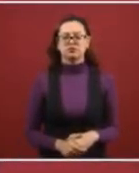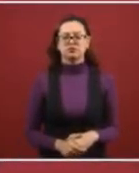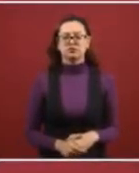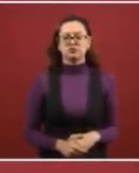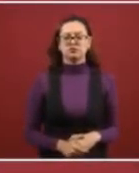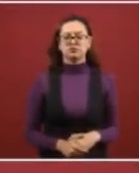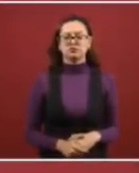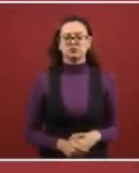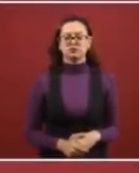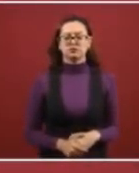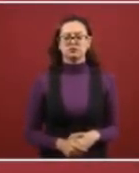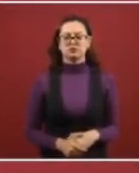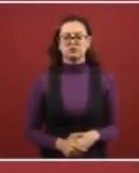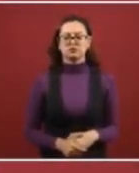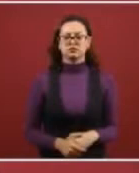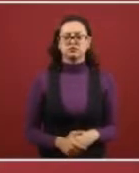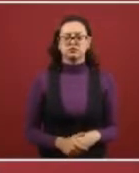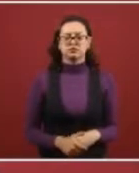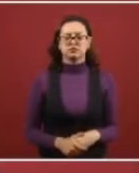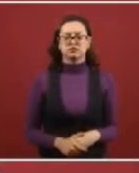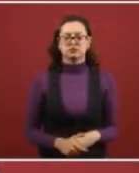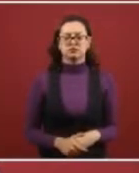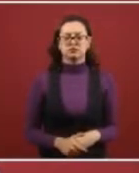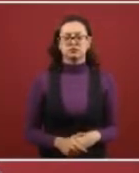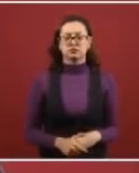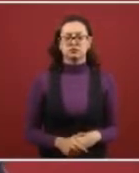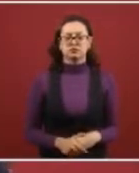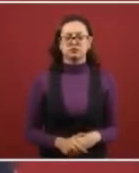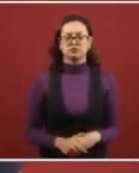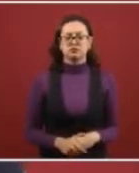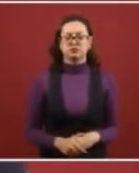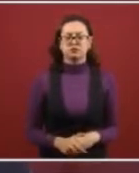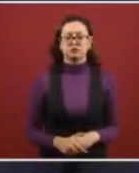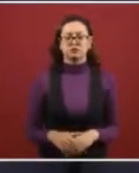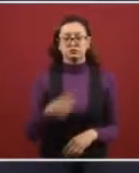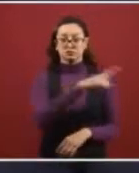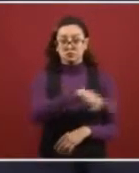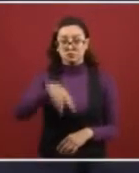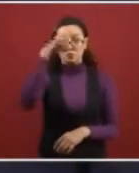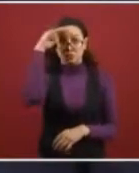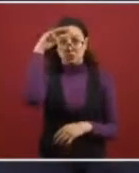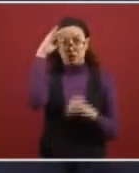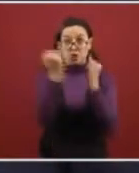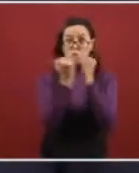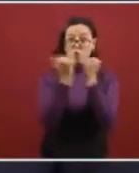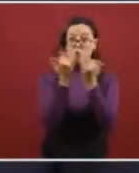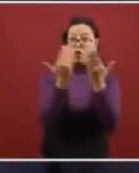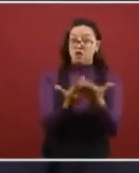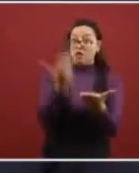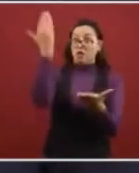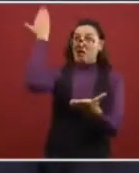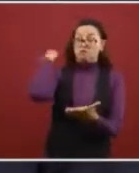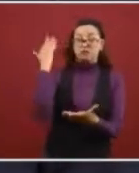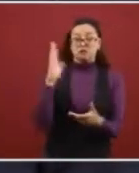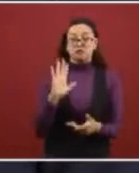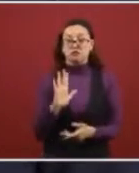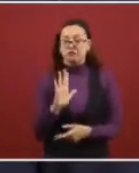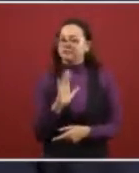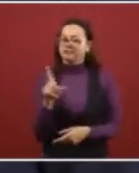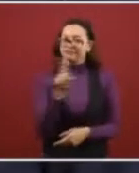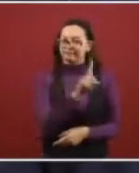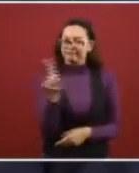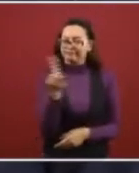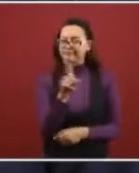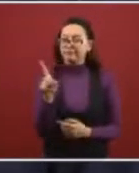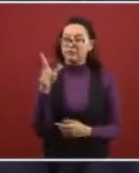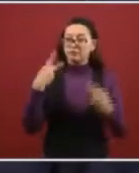estén pensando, don't be thinking que es el tiempo de antes. That la gente the tiene time same as before. Now the people